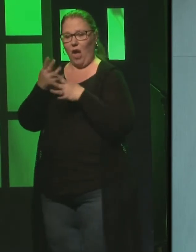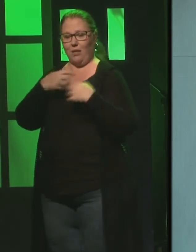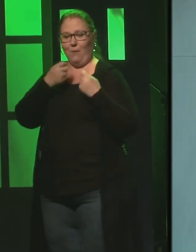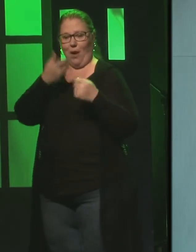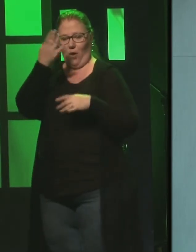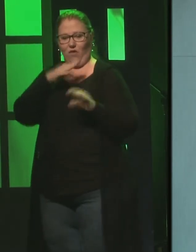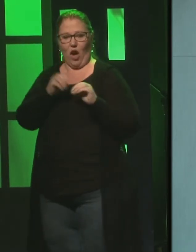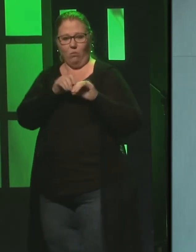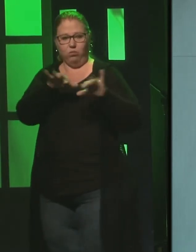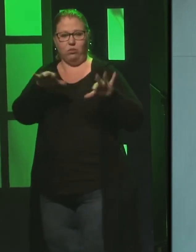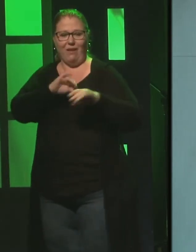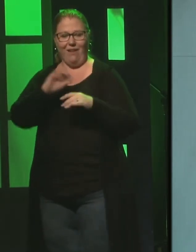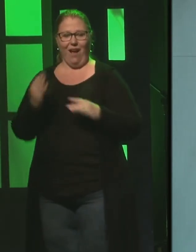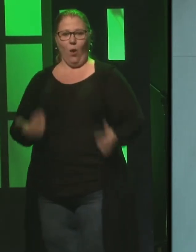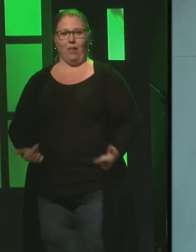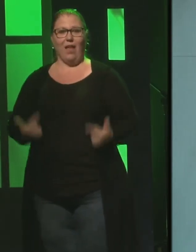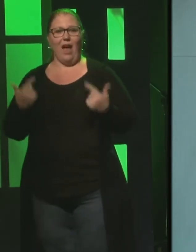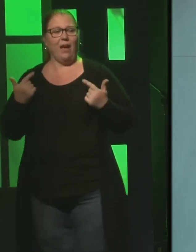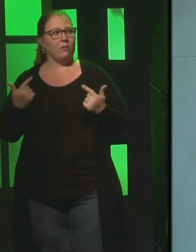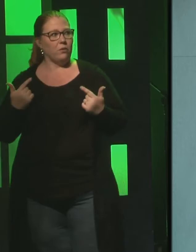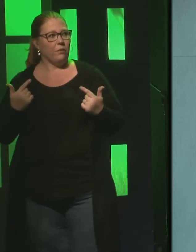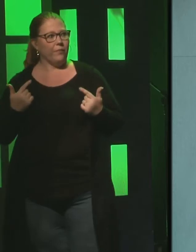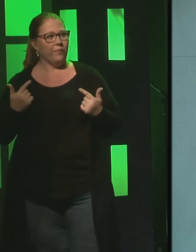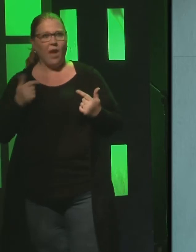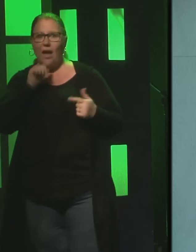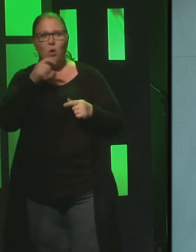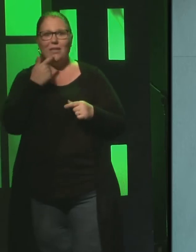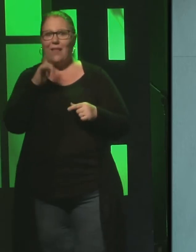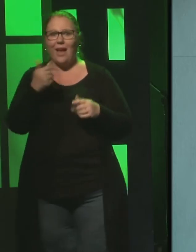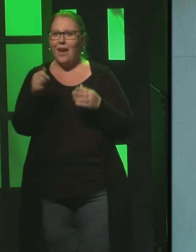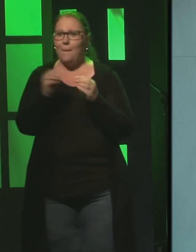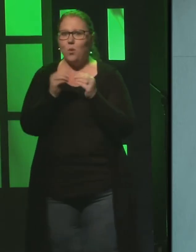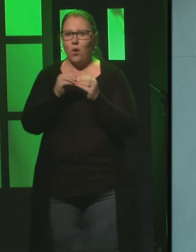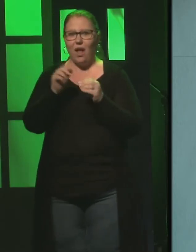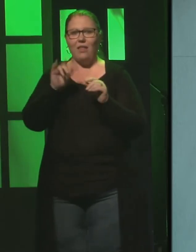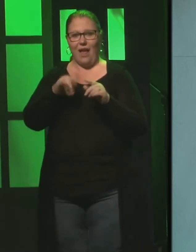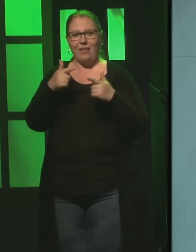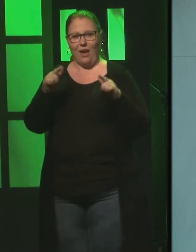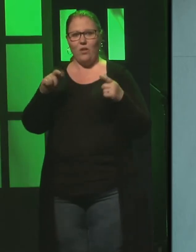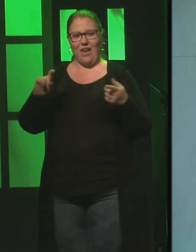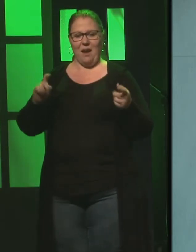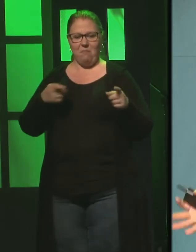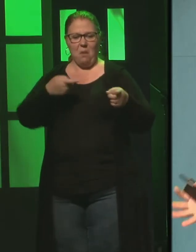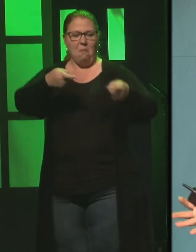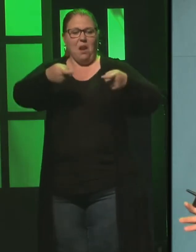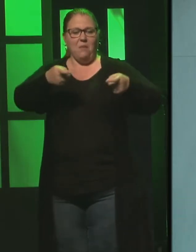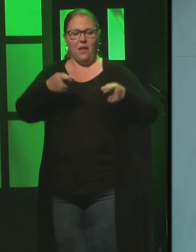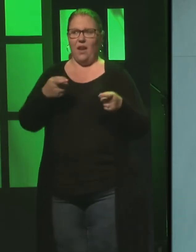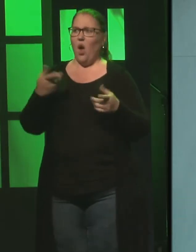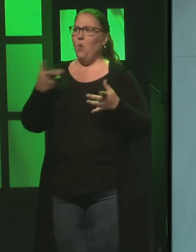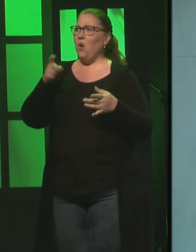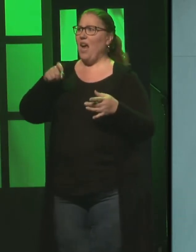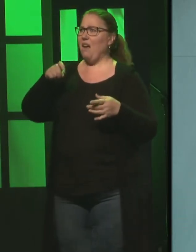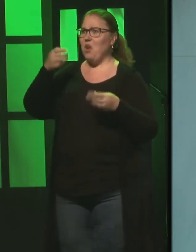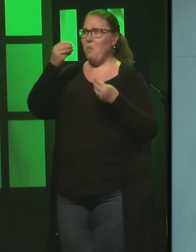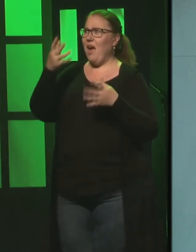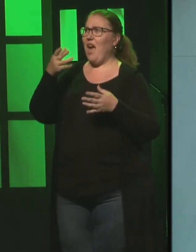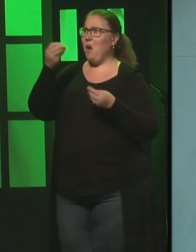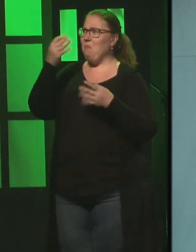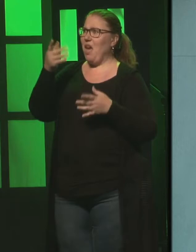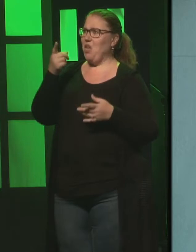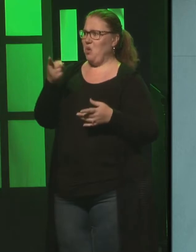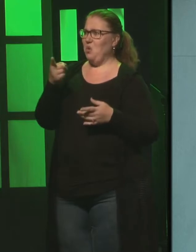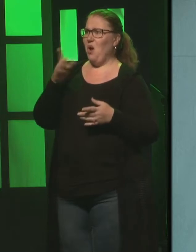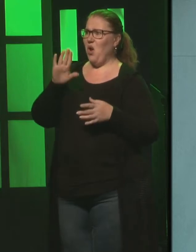that anymore because that language can be manipulated and say, well, what do I obey? I obey you. I obey